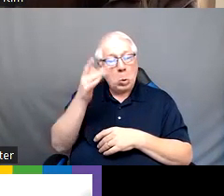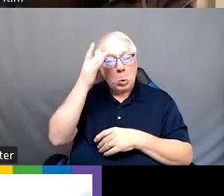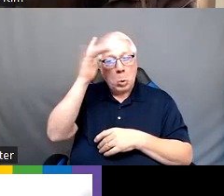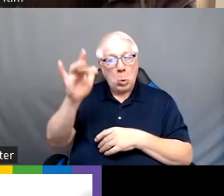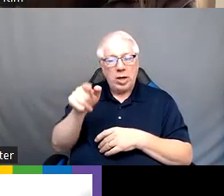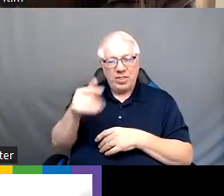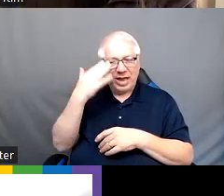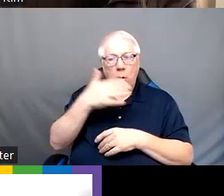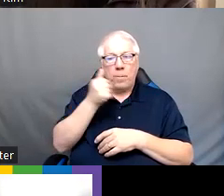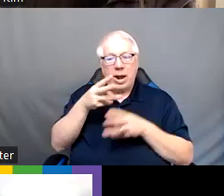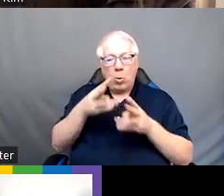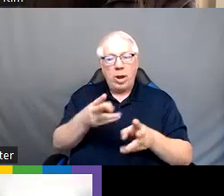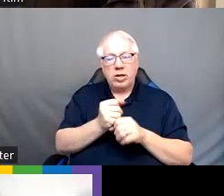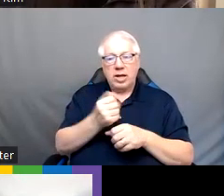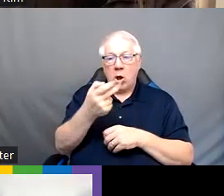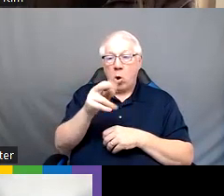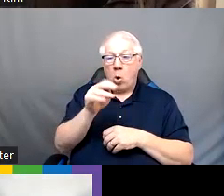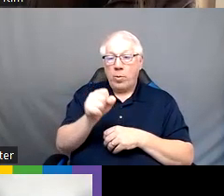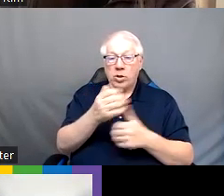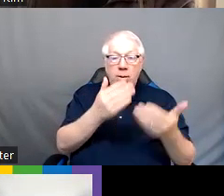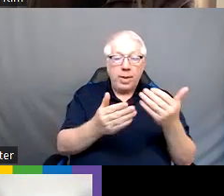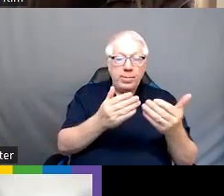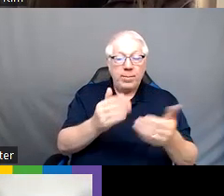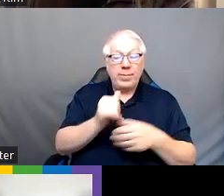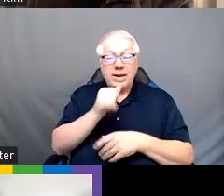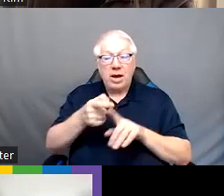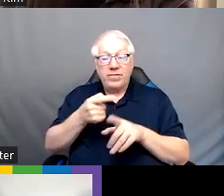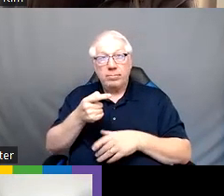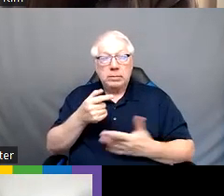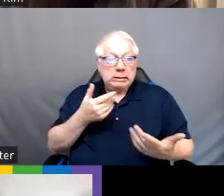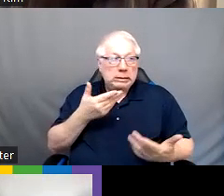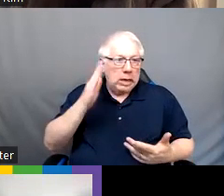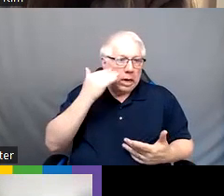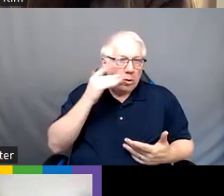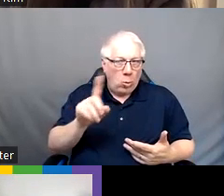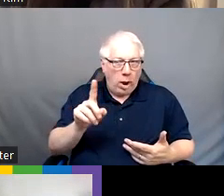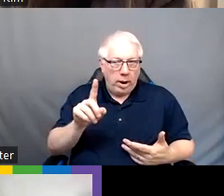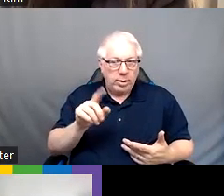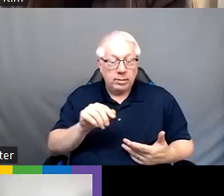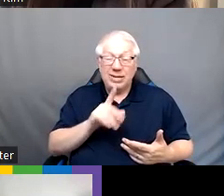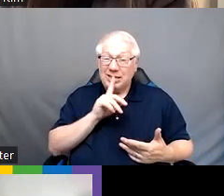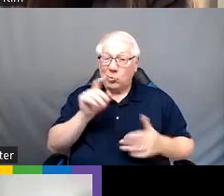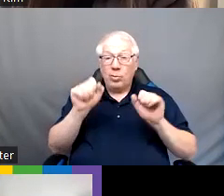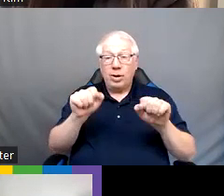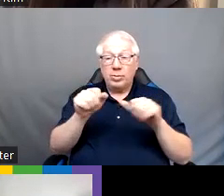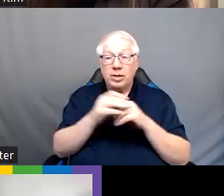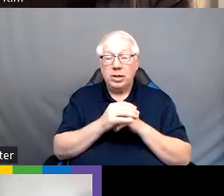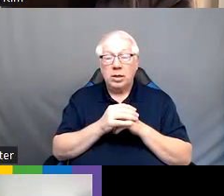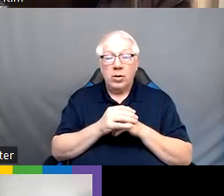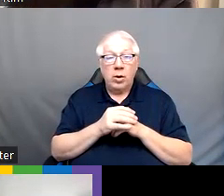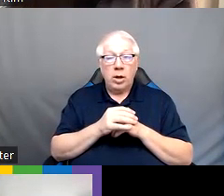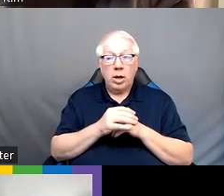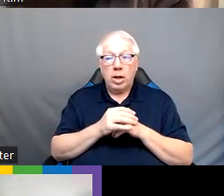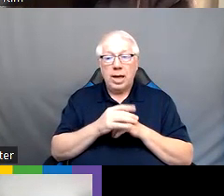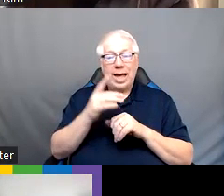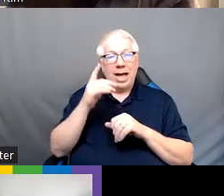better ways to get hormones that may or may not be coming from who God knows where, like, this is a real possibility. And I think I